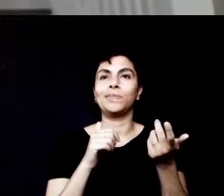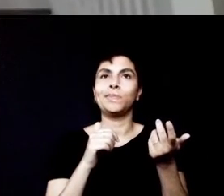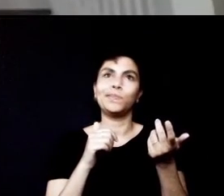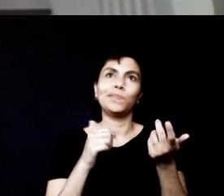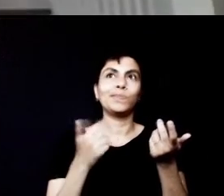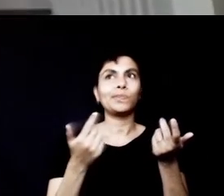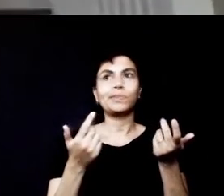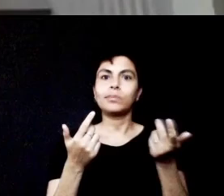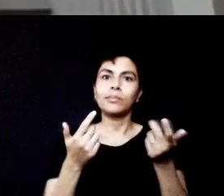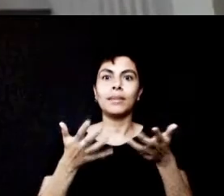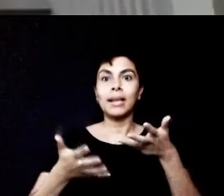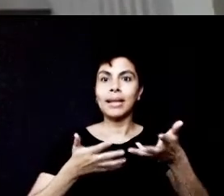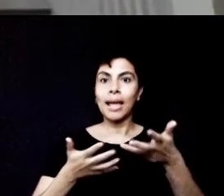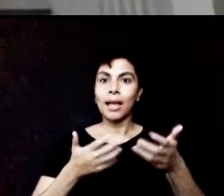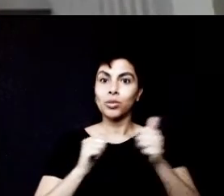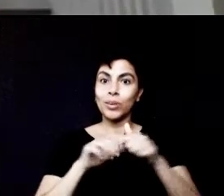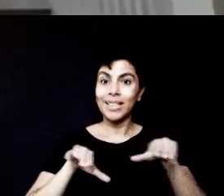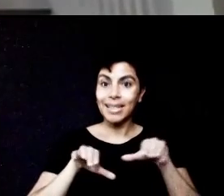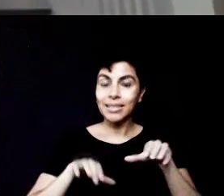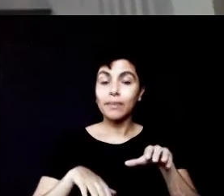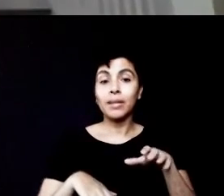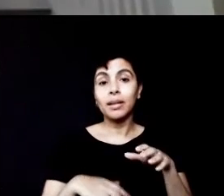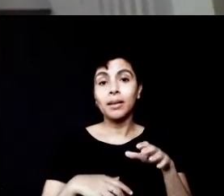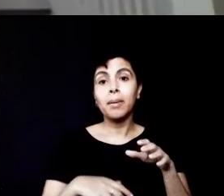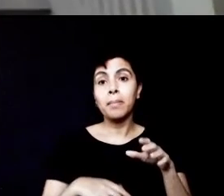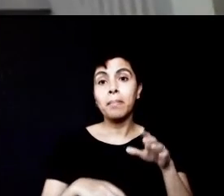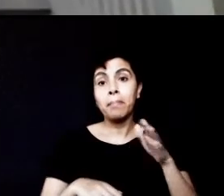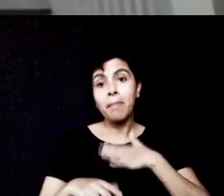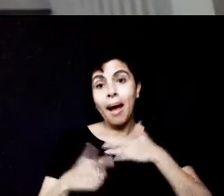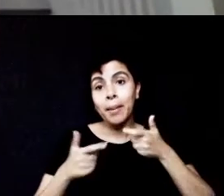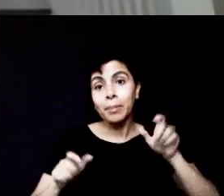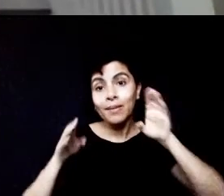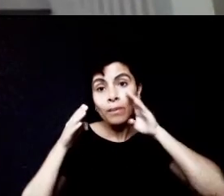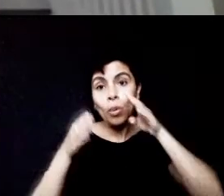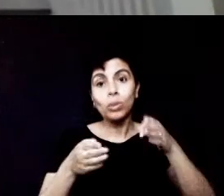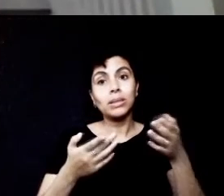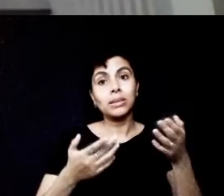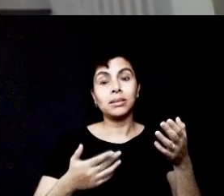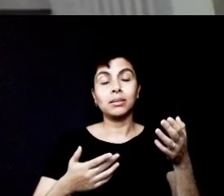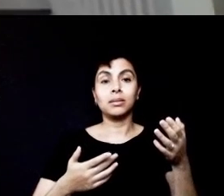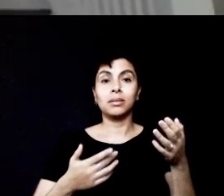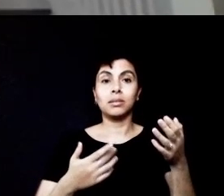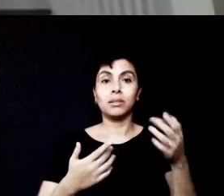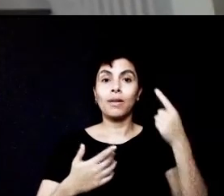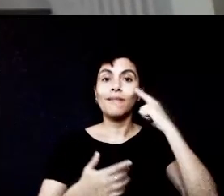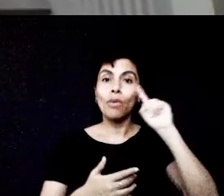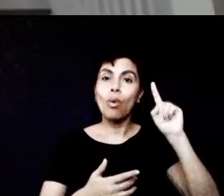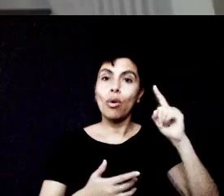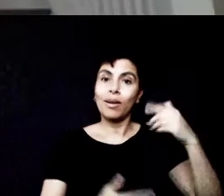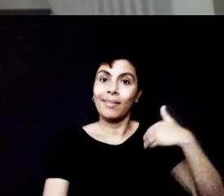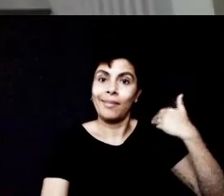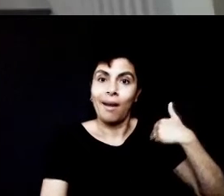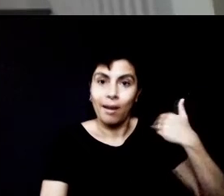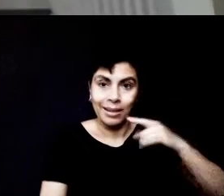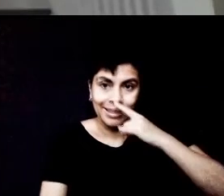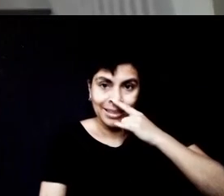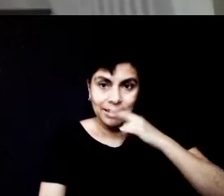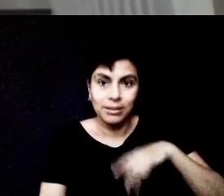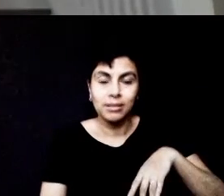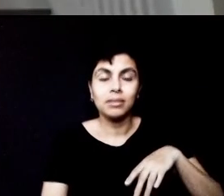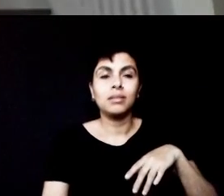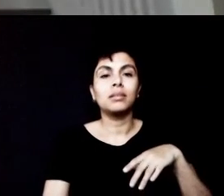they can engage with the activity. But again, I think my big focus is that, again, especially for younger